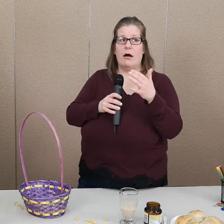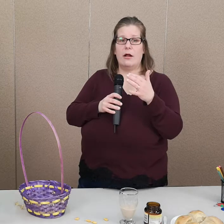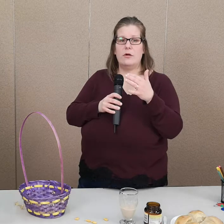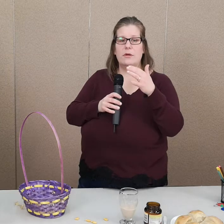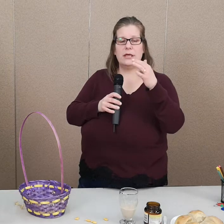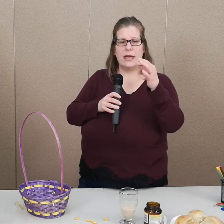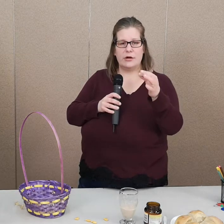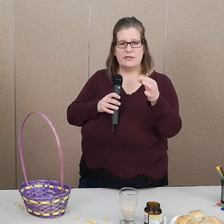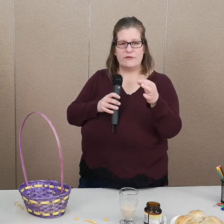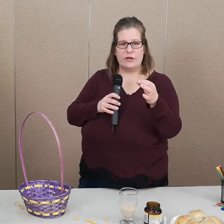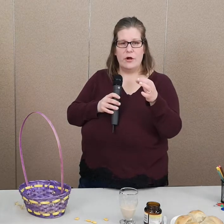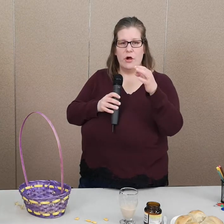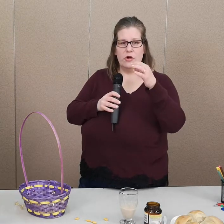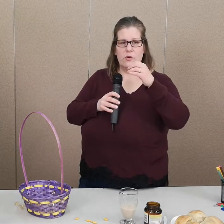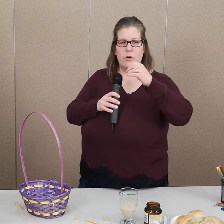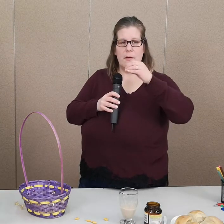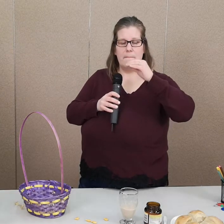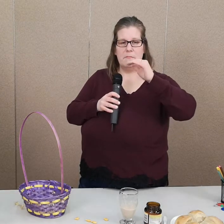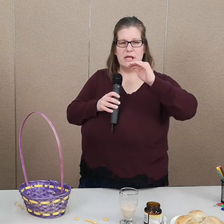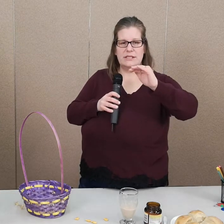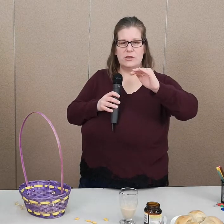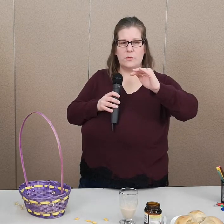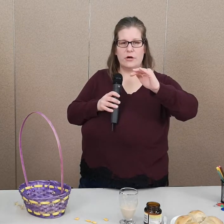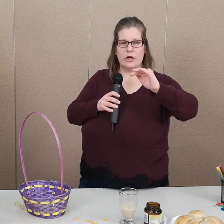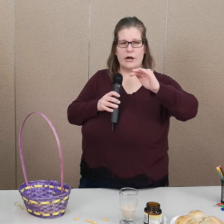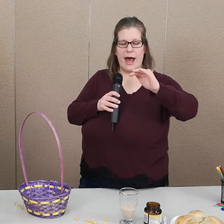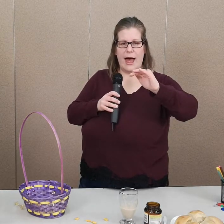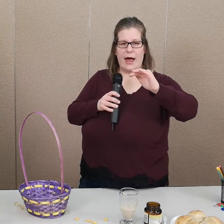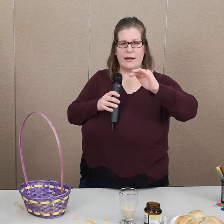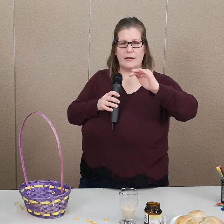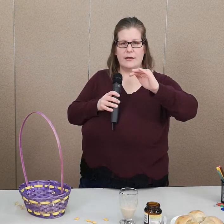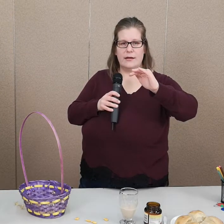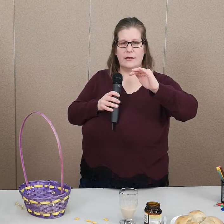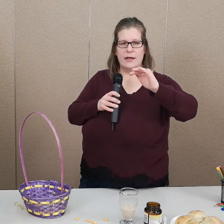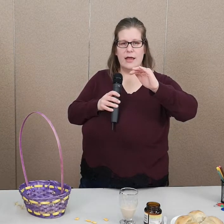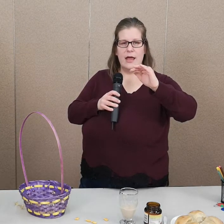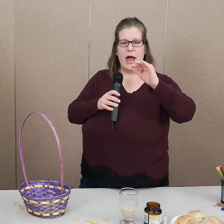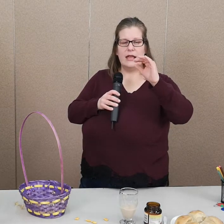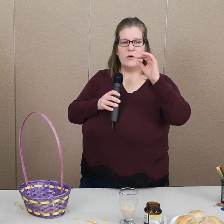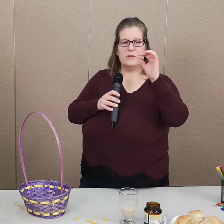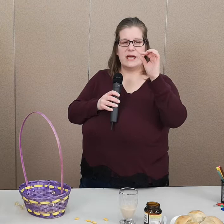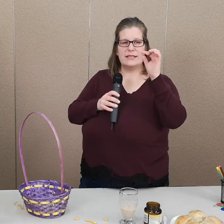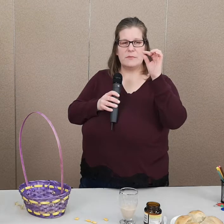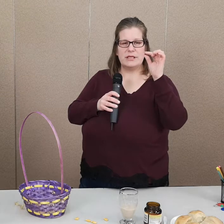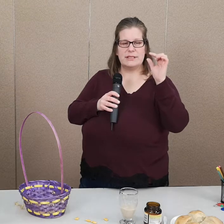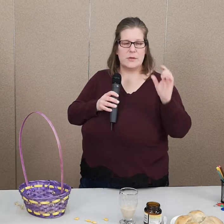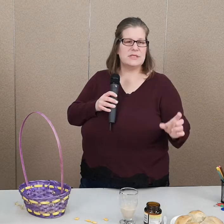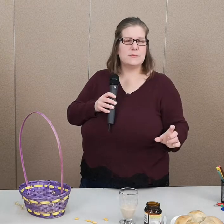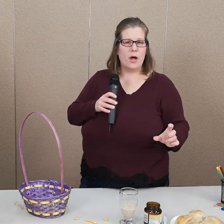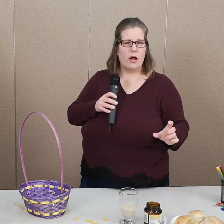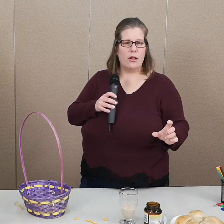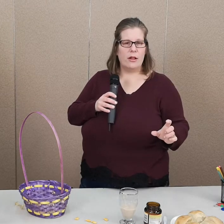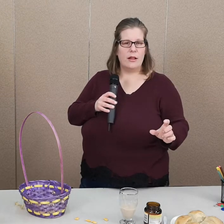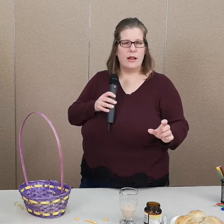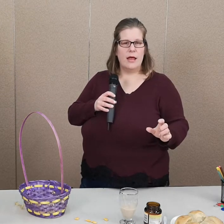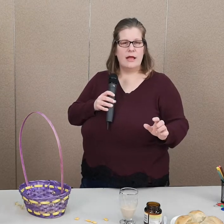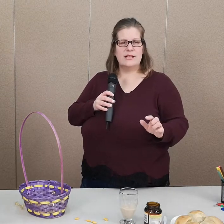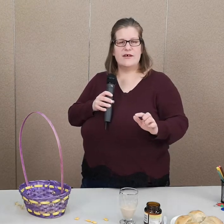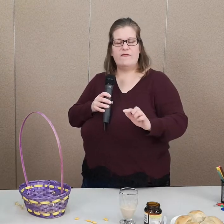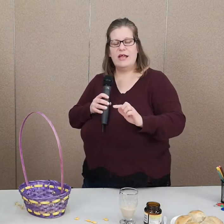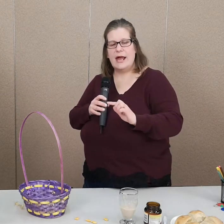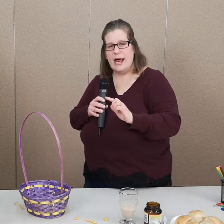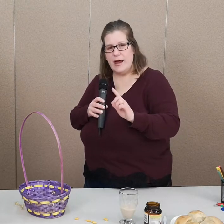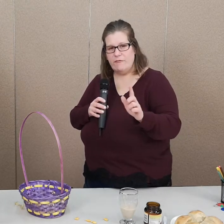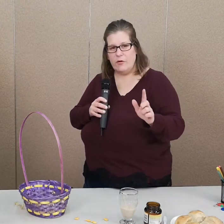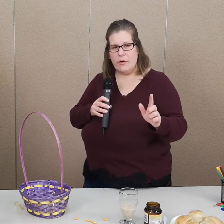is a God who cares for you, who meets you where you're at. And he will take something so small